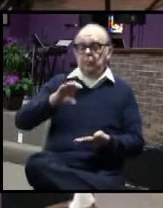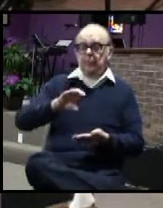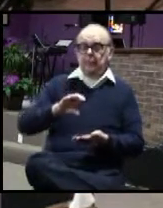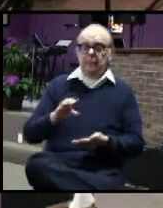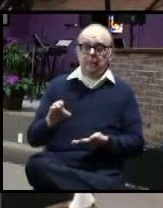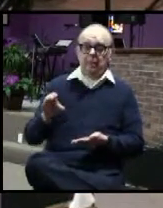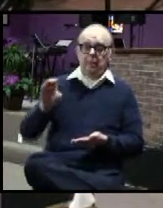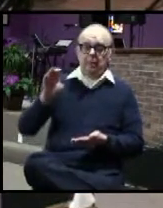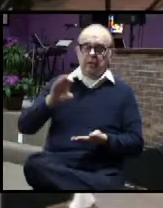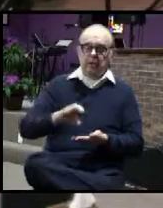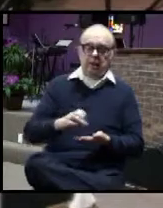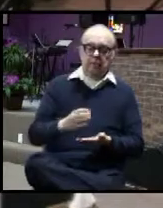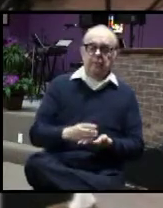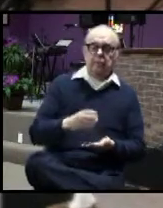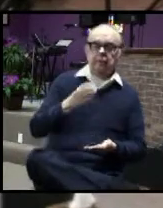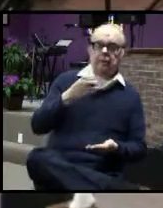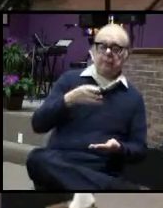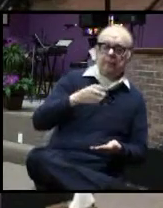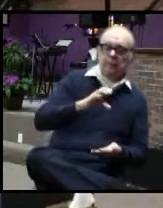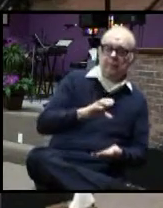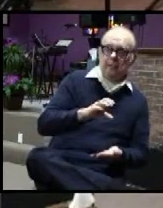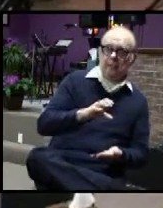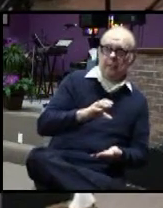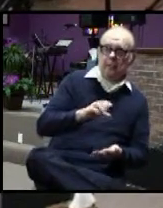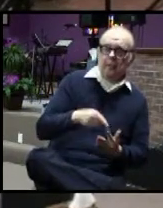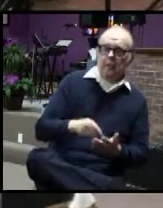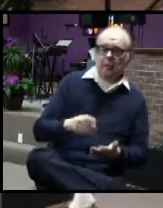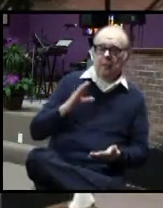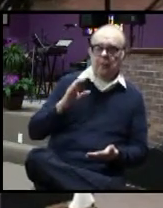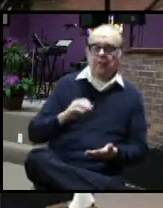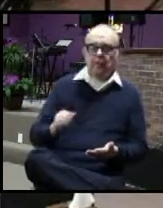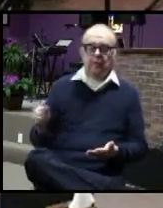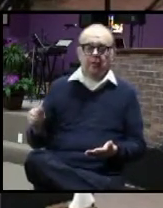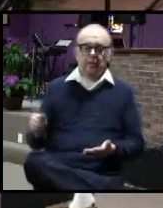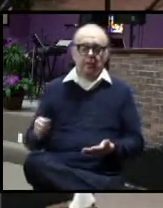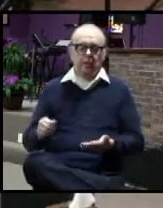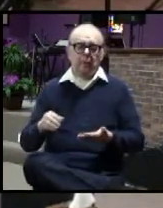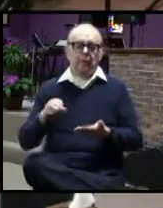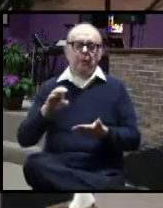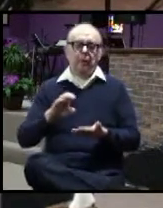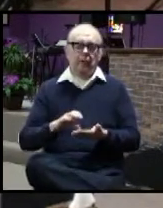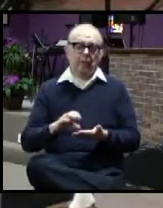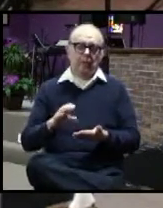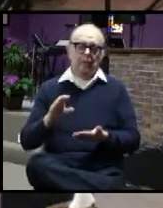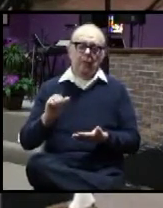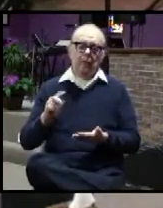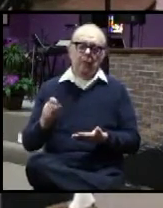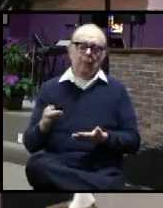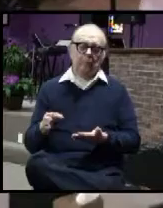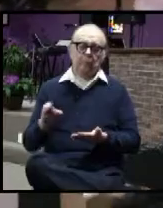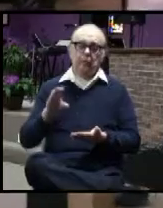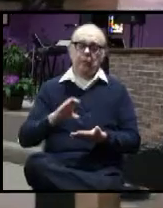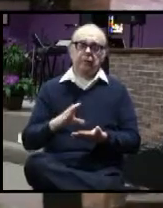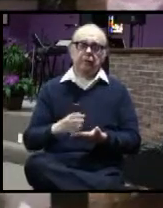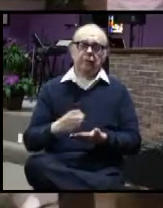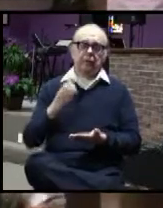into there. She started taking and pouring the oil into the jar.